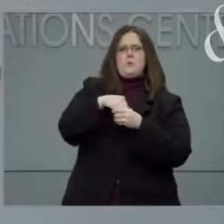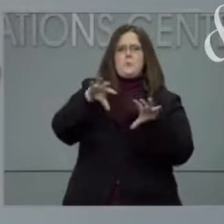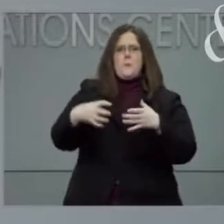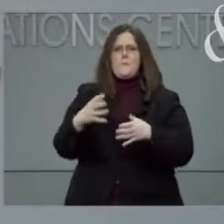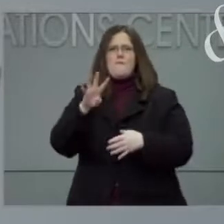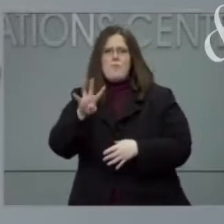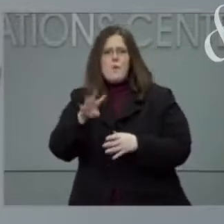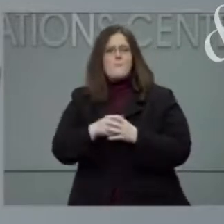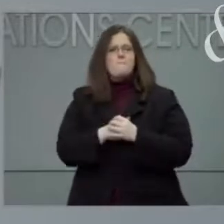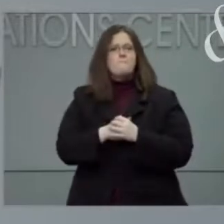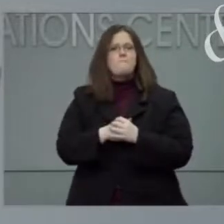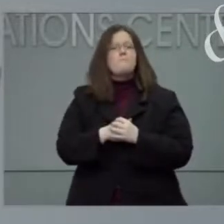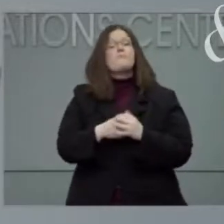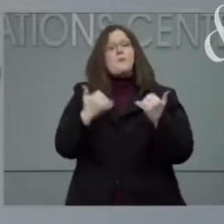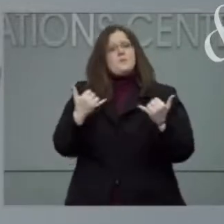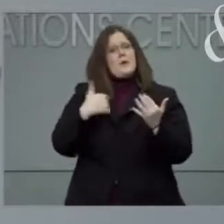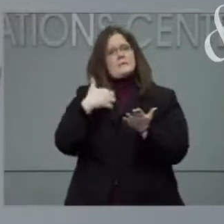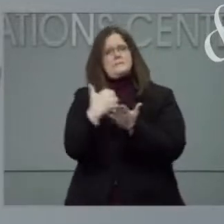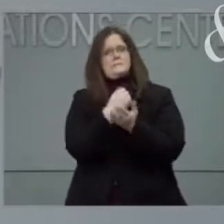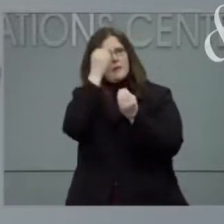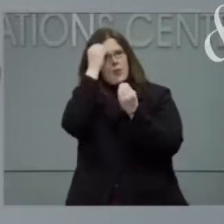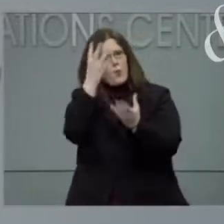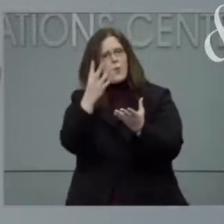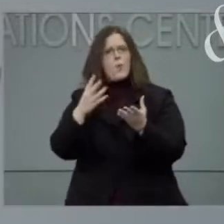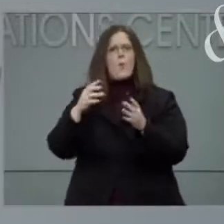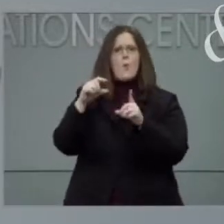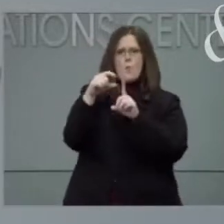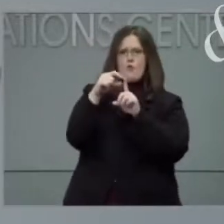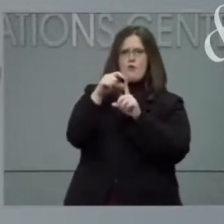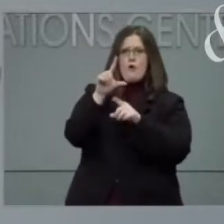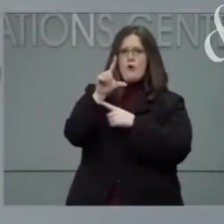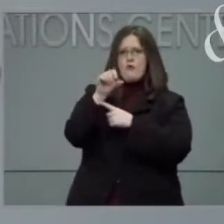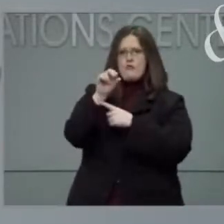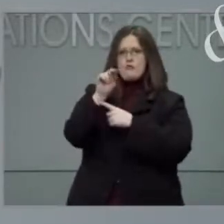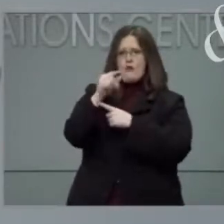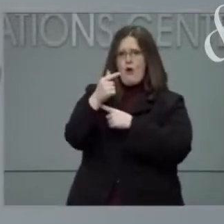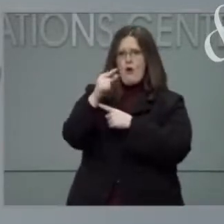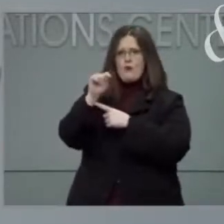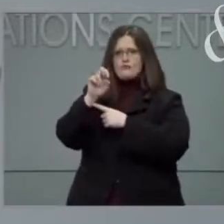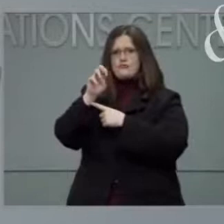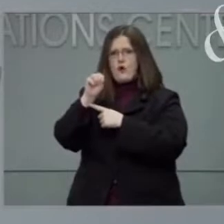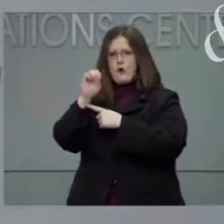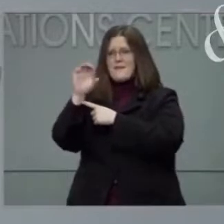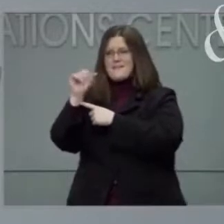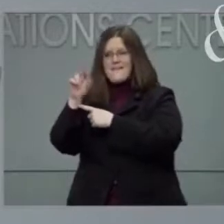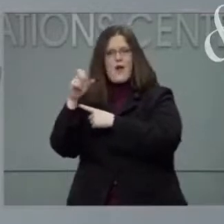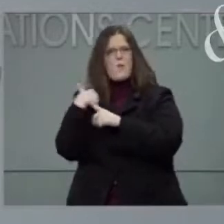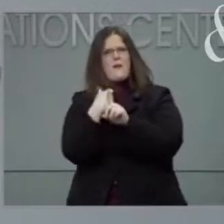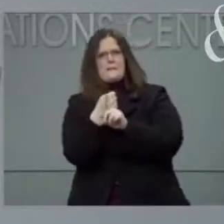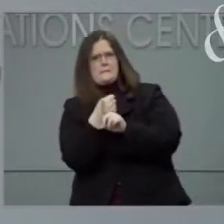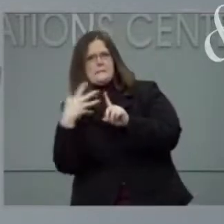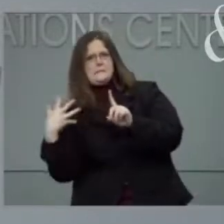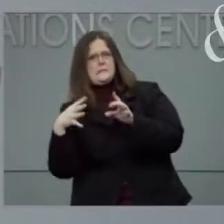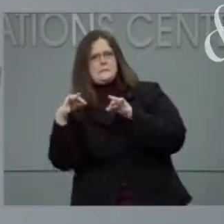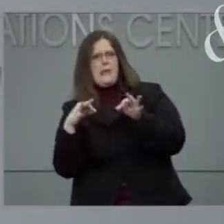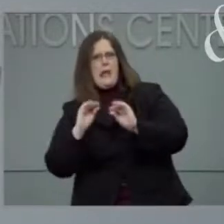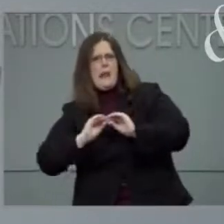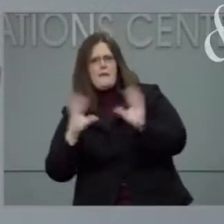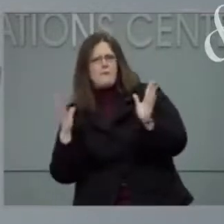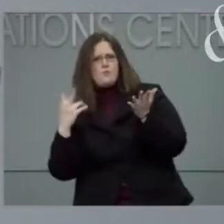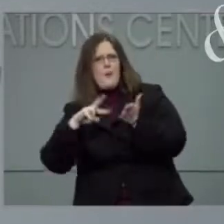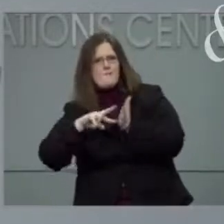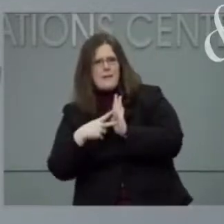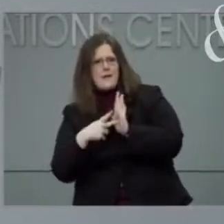been updated to include people receiving long-term home care for more than 30 days. This includes home